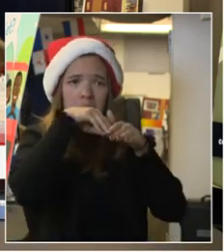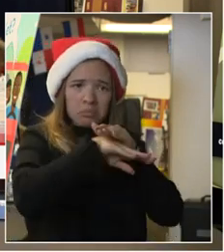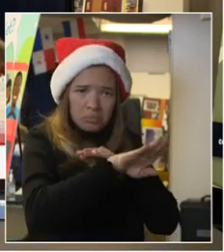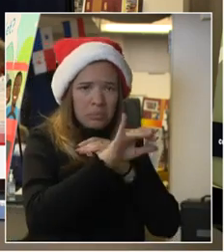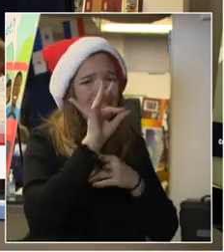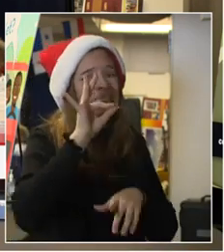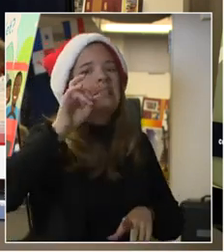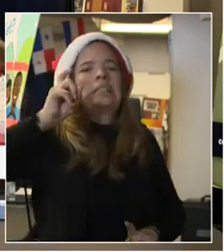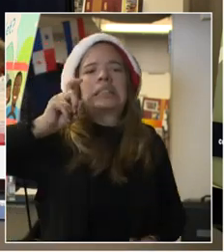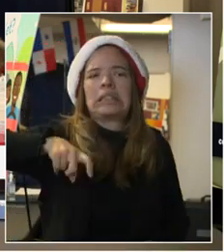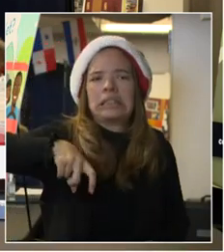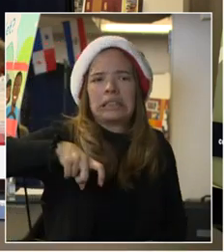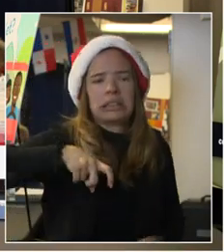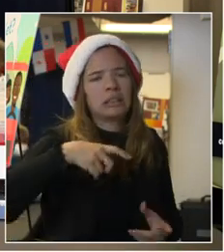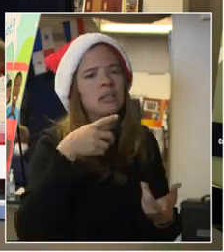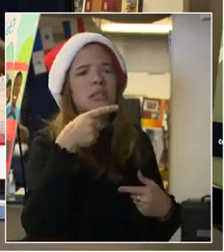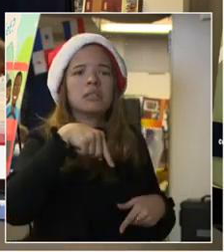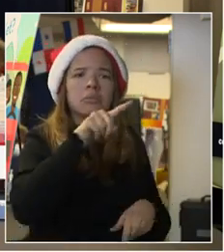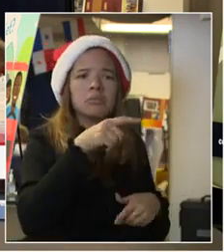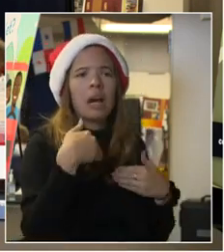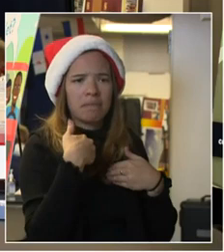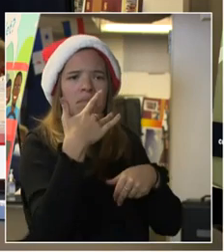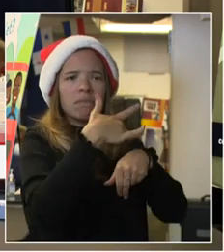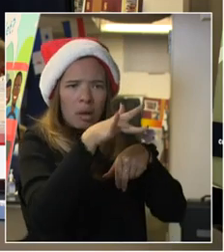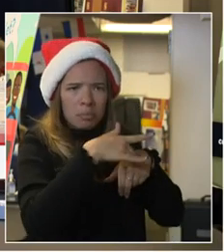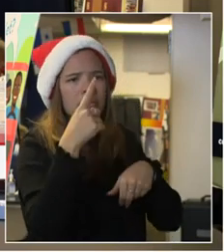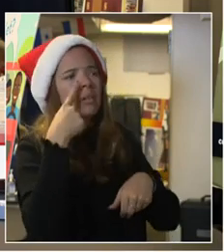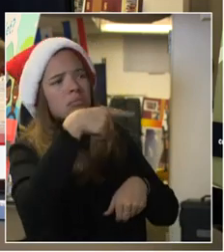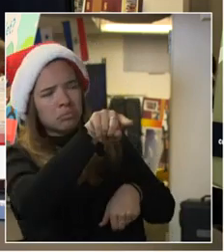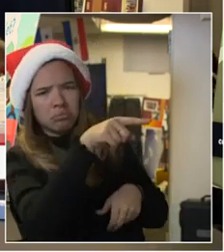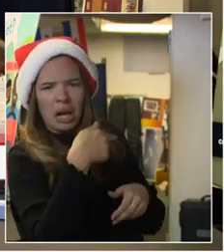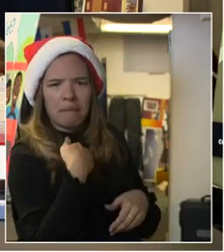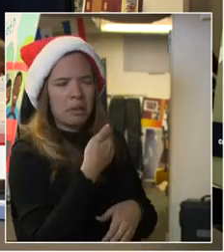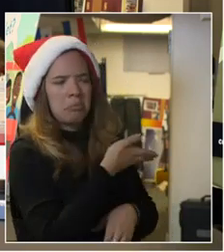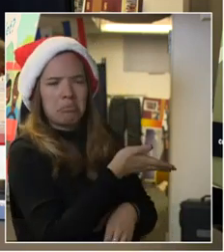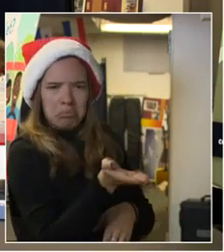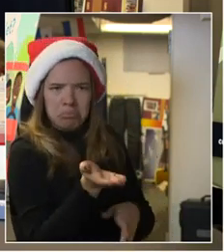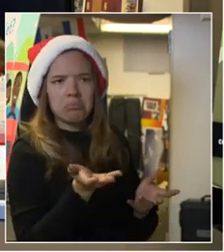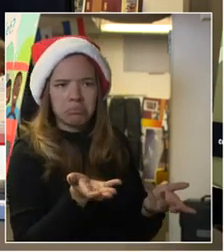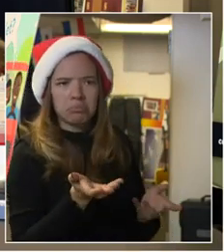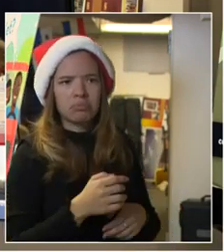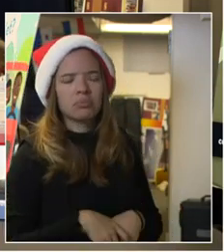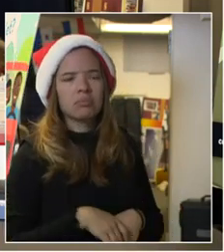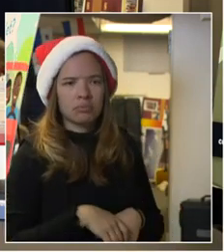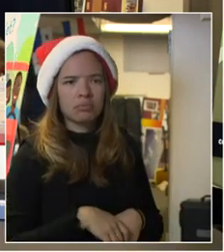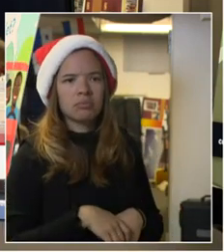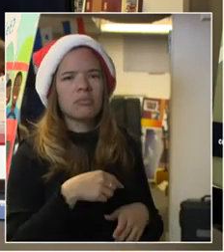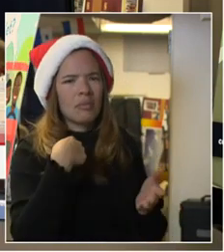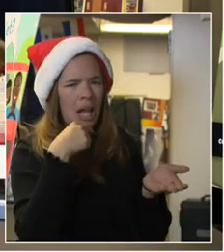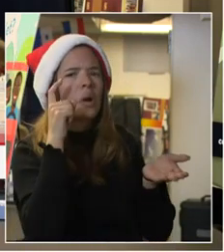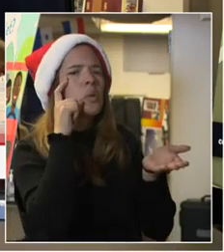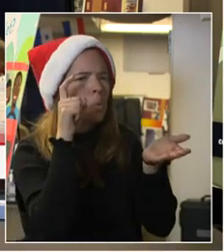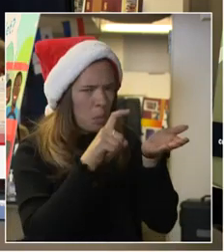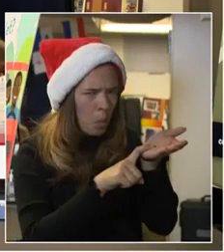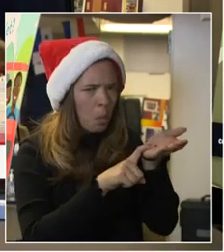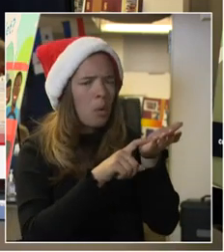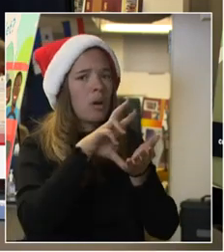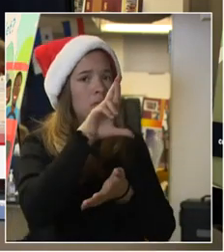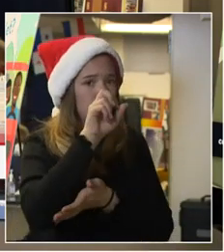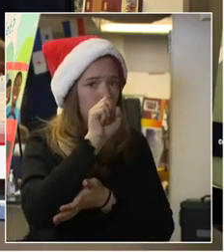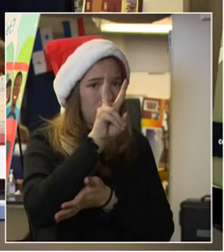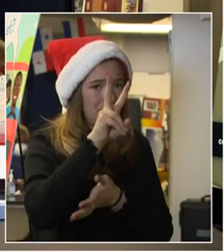arise for our pediatric patients. They're beginning to see less numbers of RSV, but yes, they are